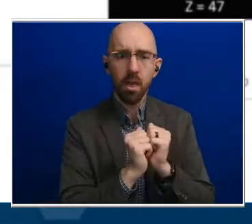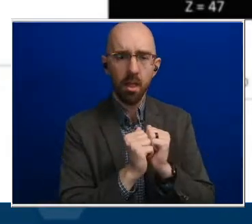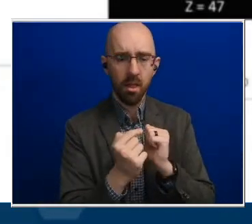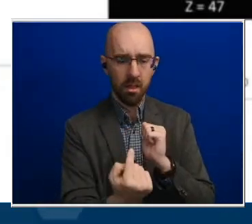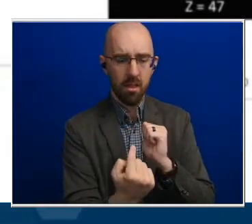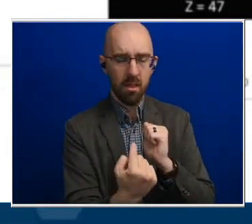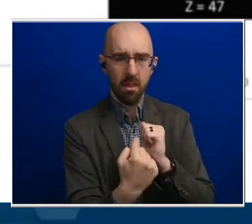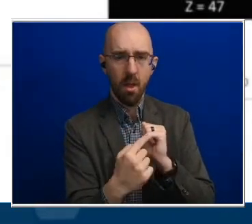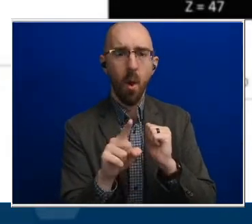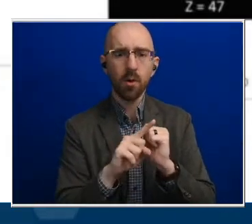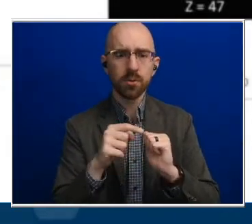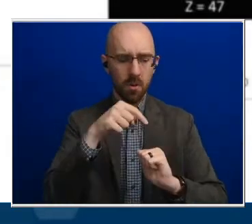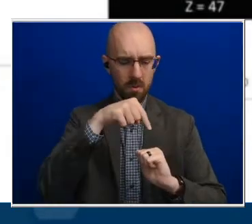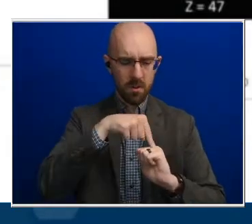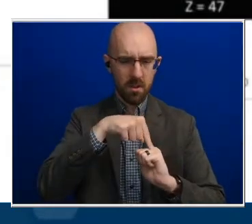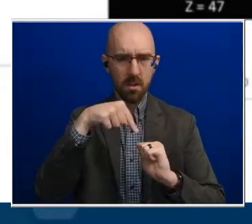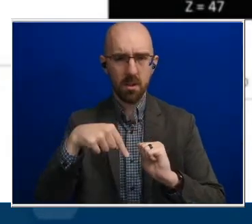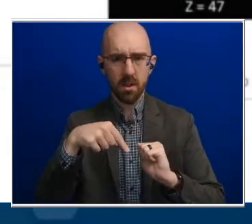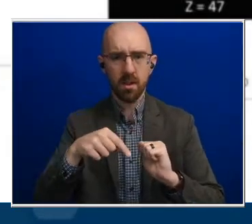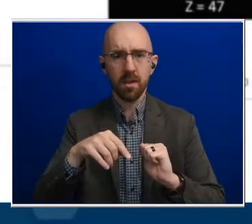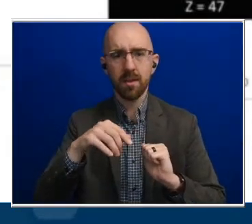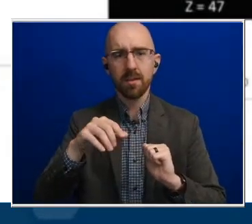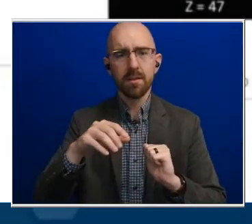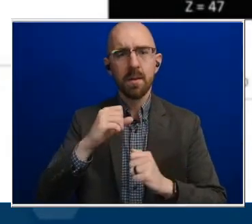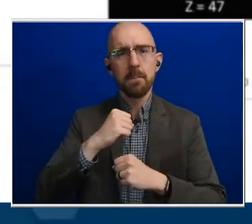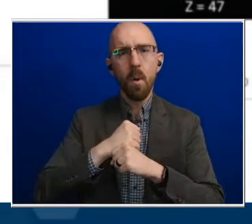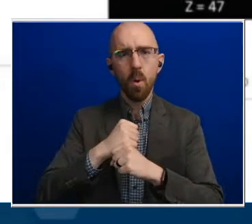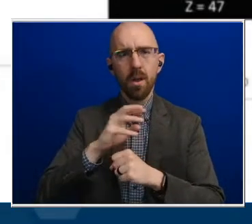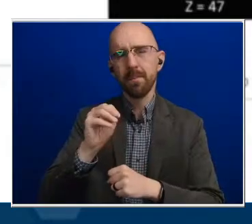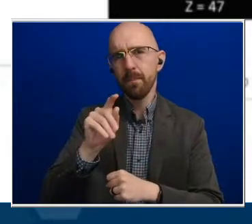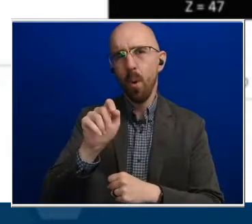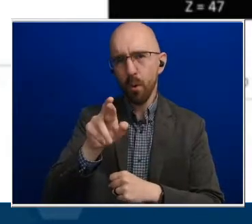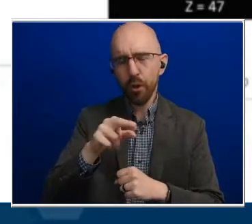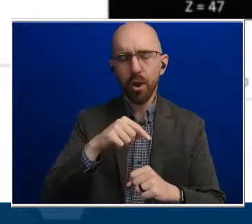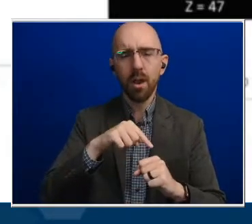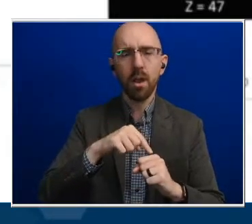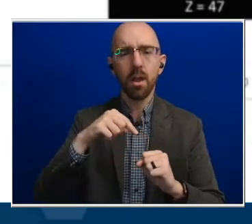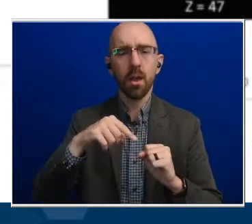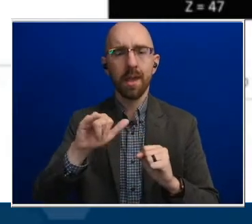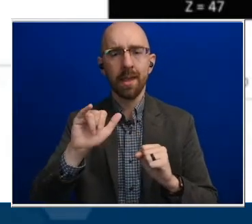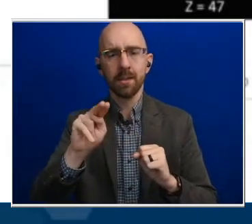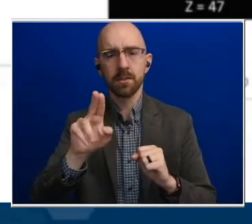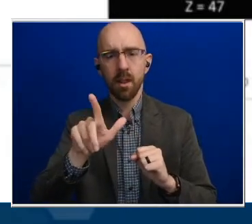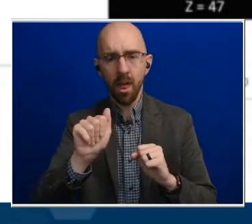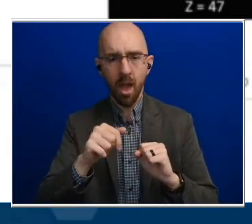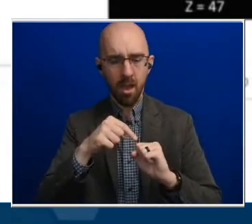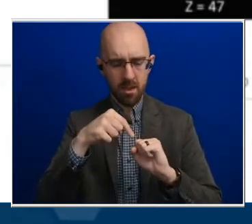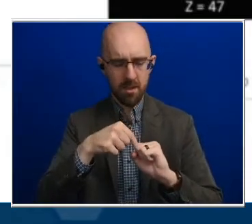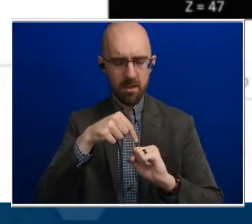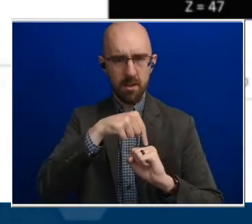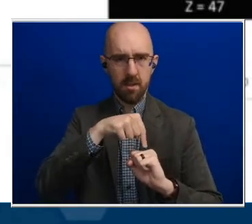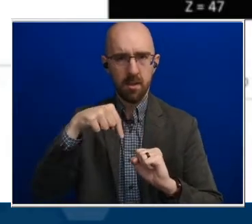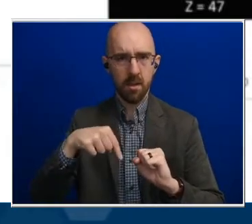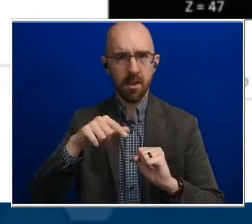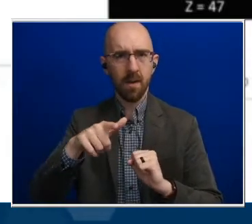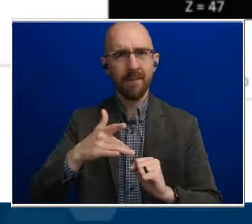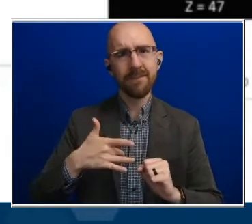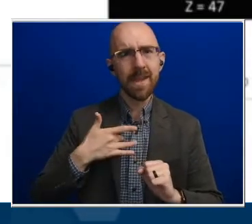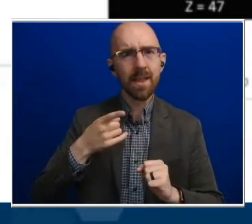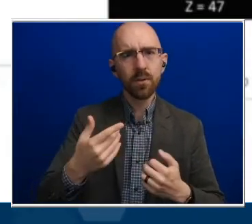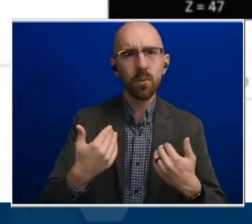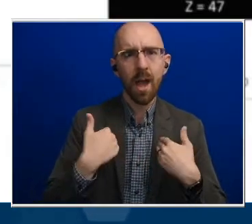in that insula that I talked about before, of how you understand and make sense of those feelings that you're having within your